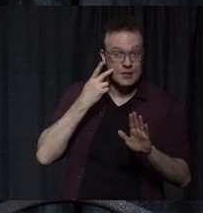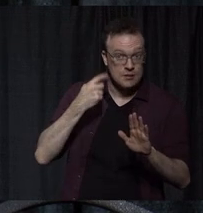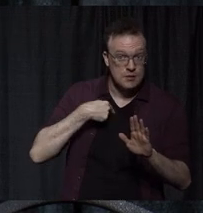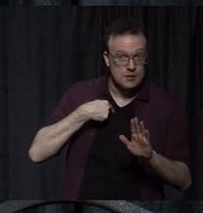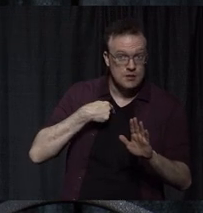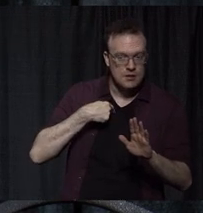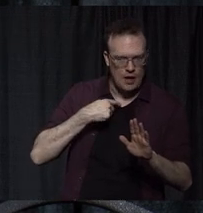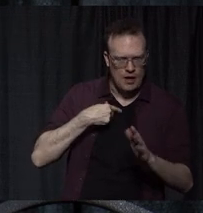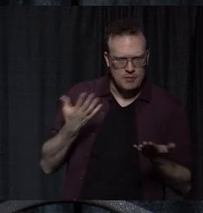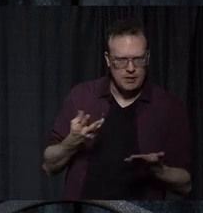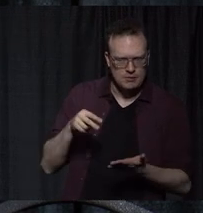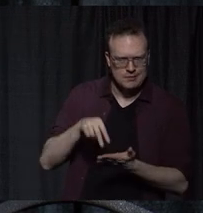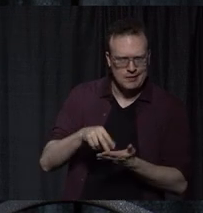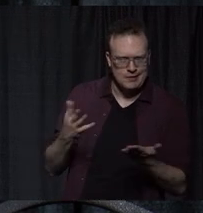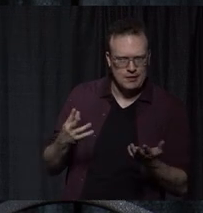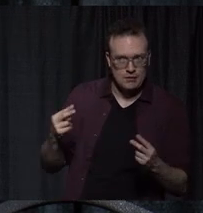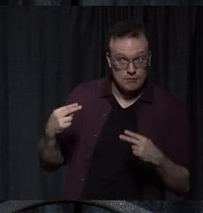right here.